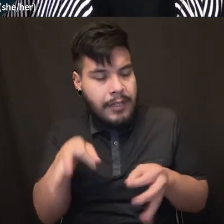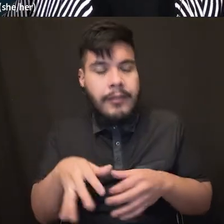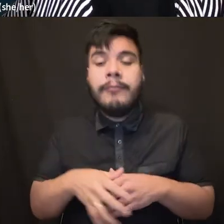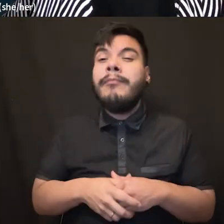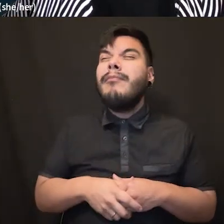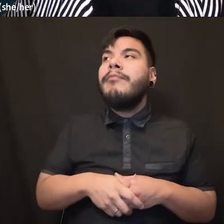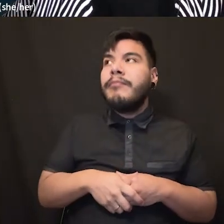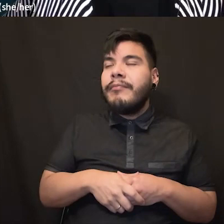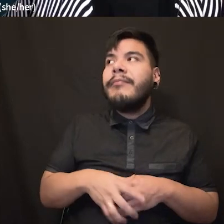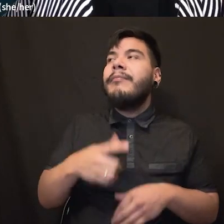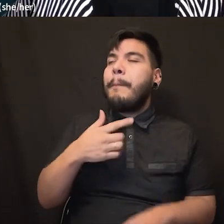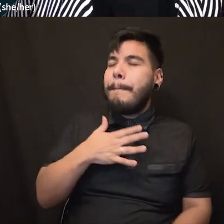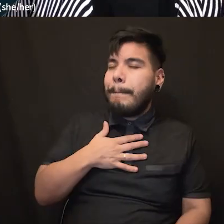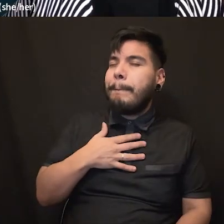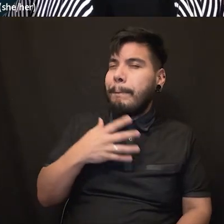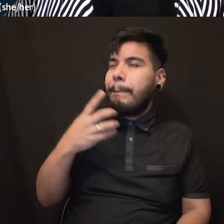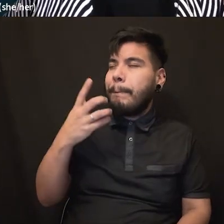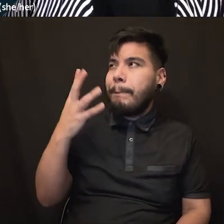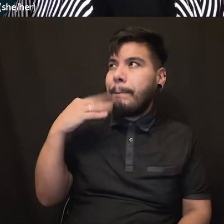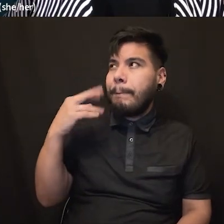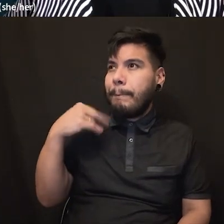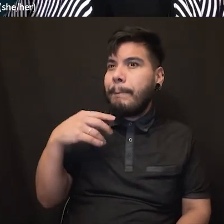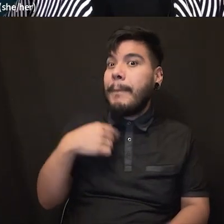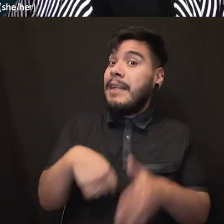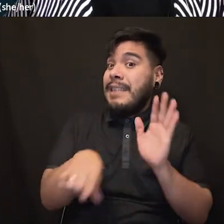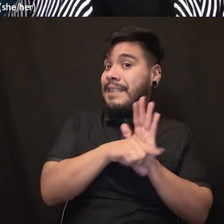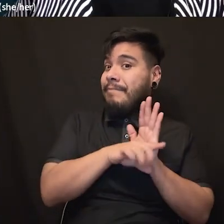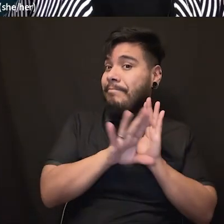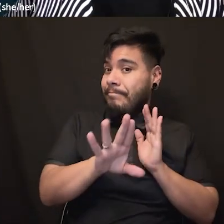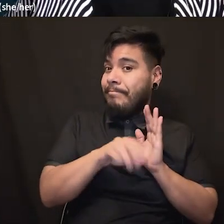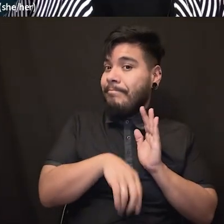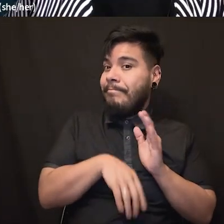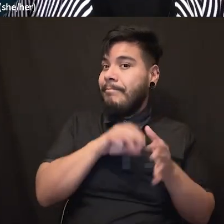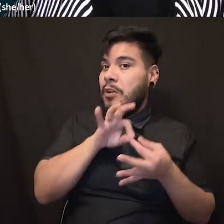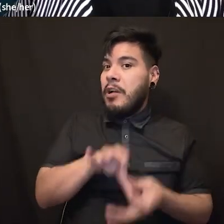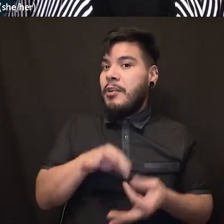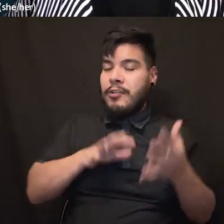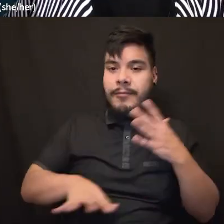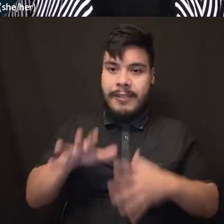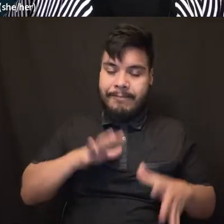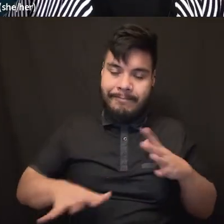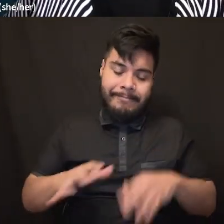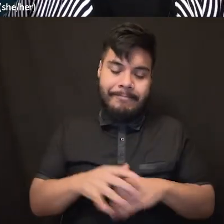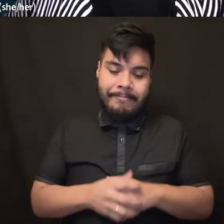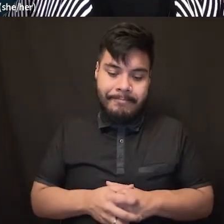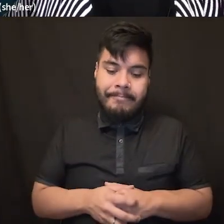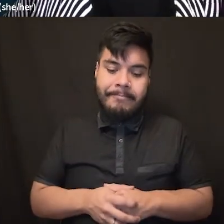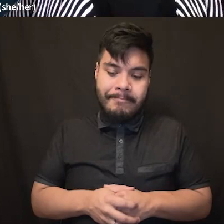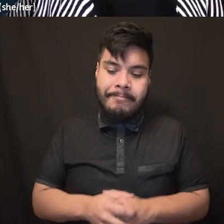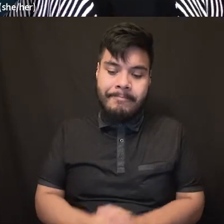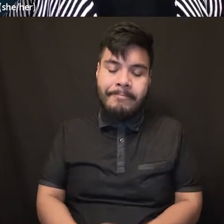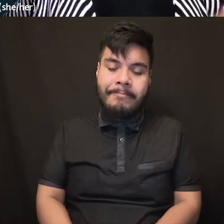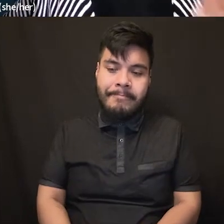I have had the experience, I've had a negative experience around costuming